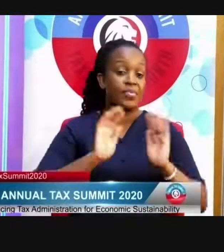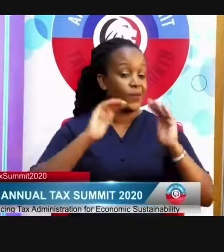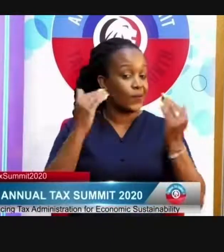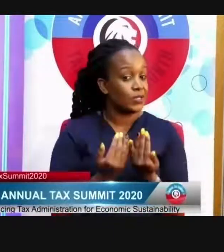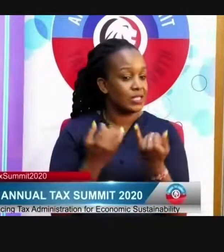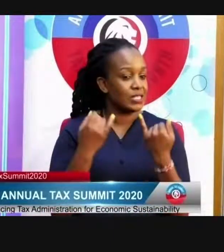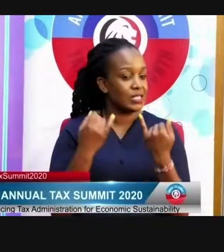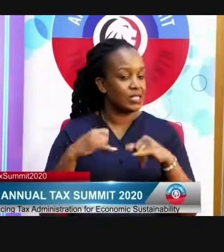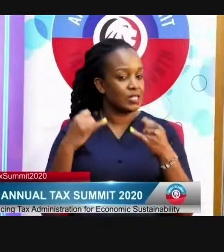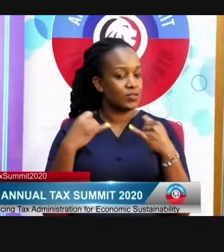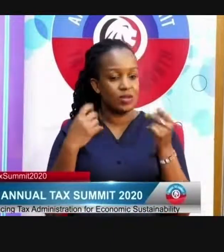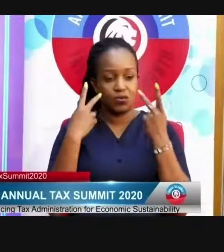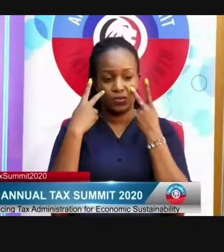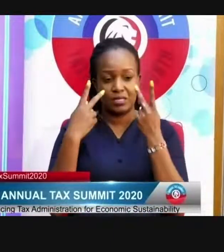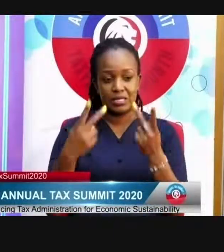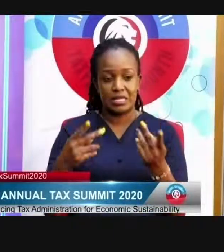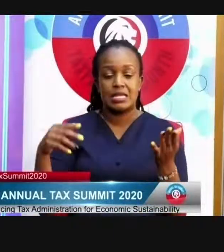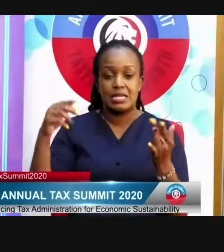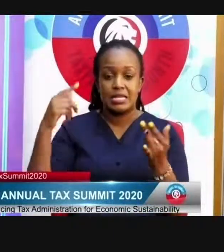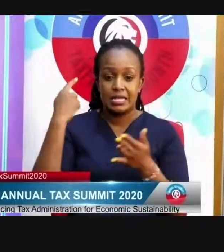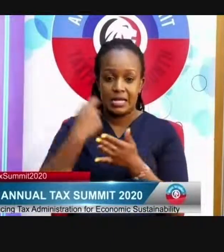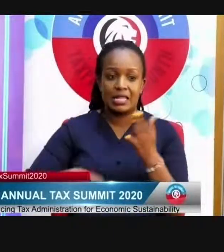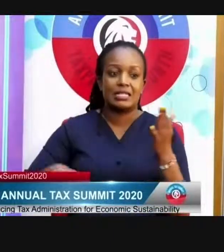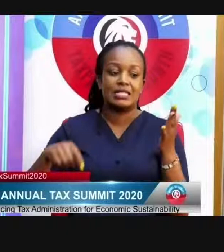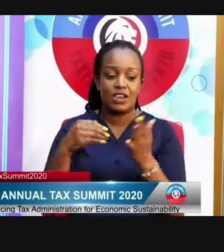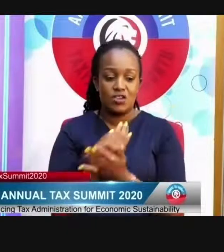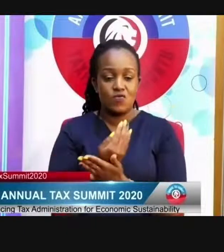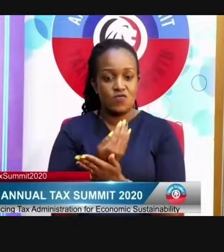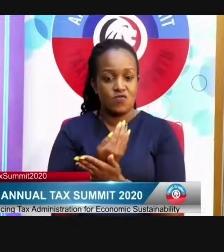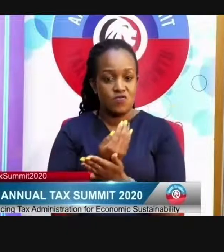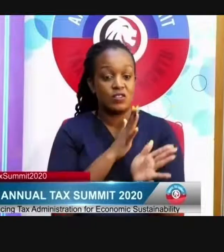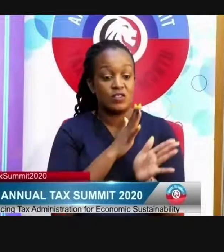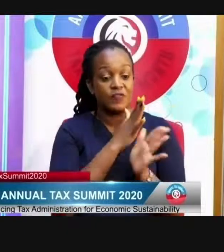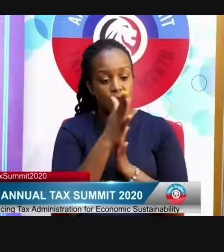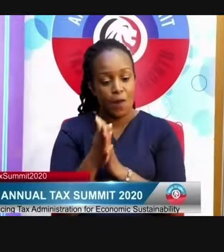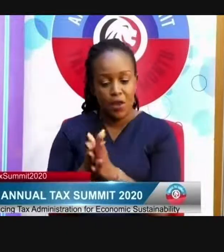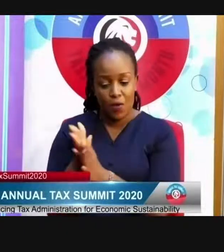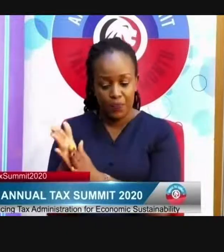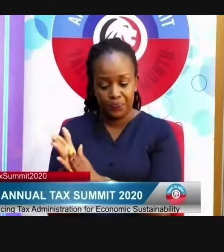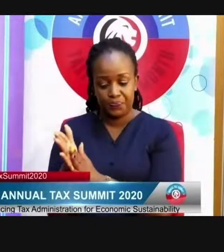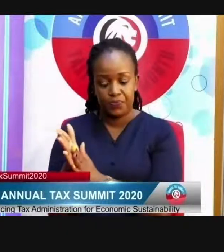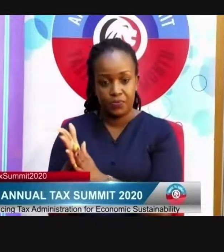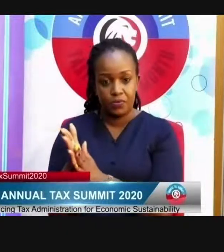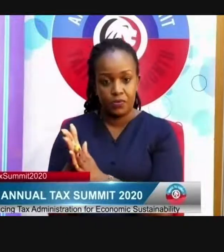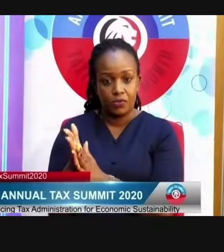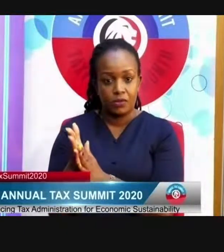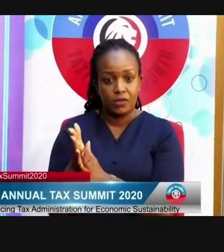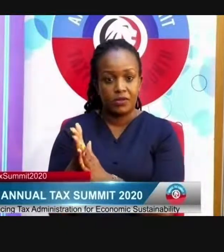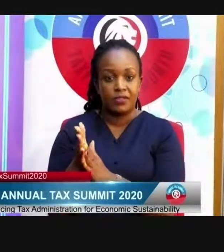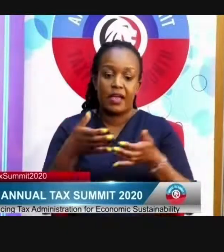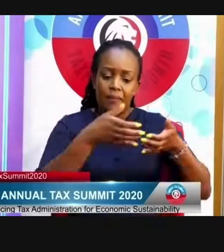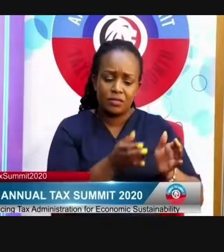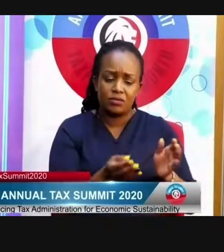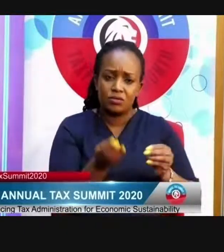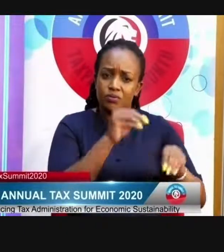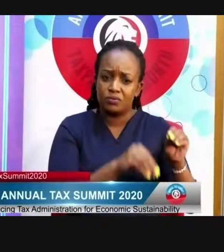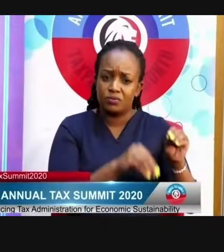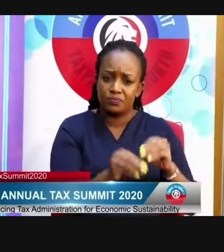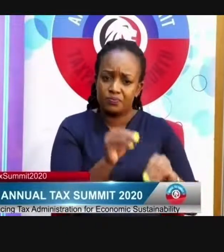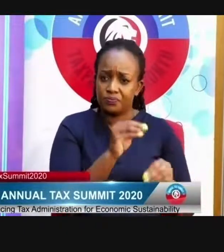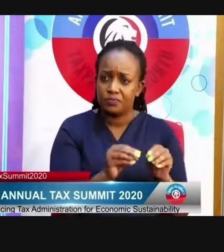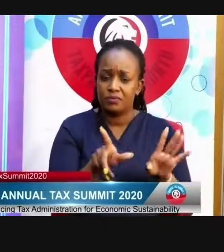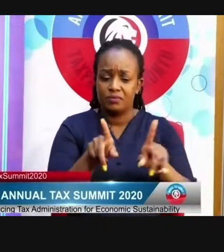new phenomenon. So taxing multinational companies properly, introducing transfer pricing legislation,